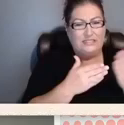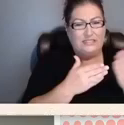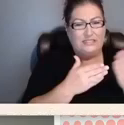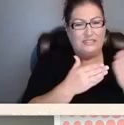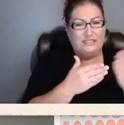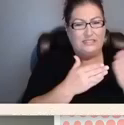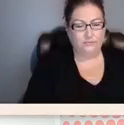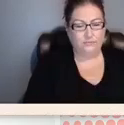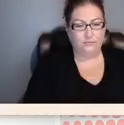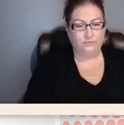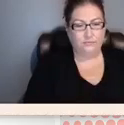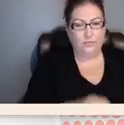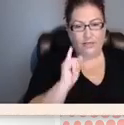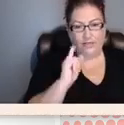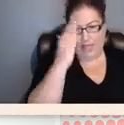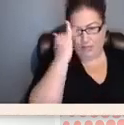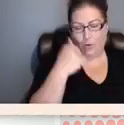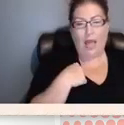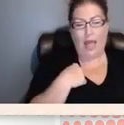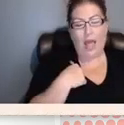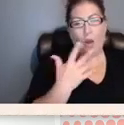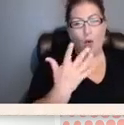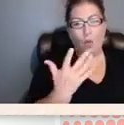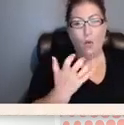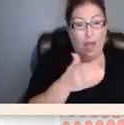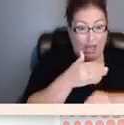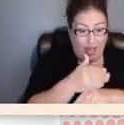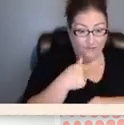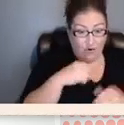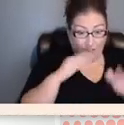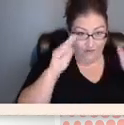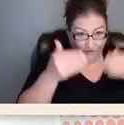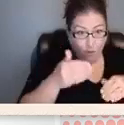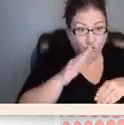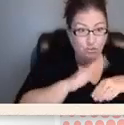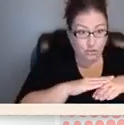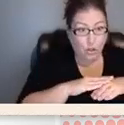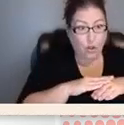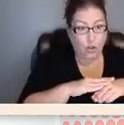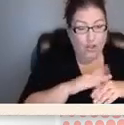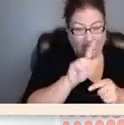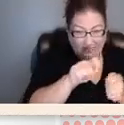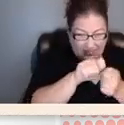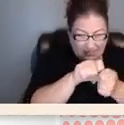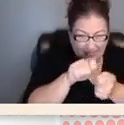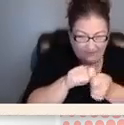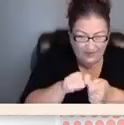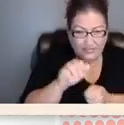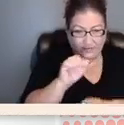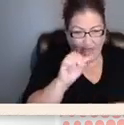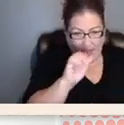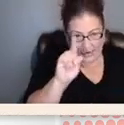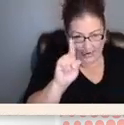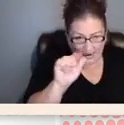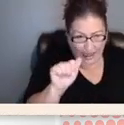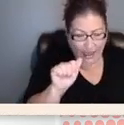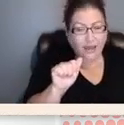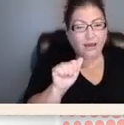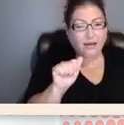And that's why I want to, after I focus on the specifics of the ADA